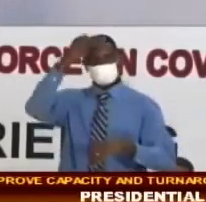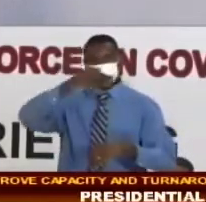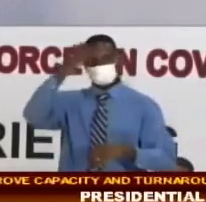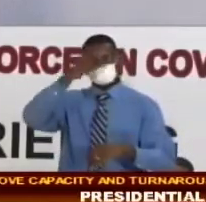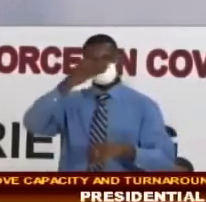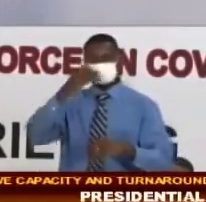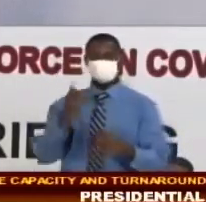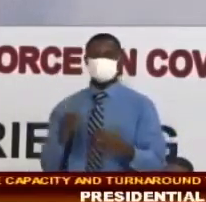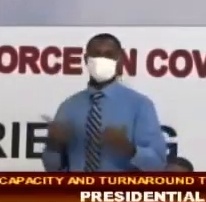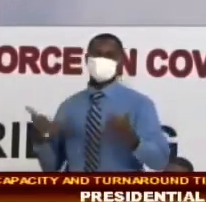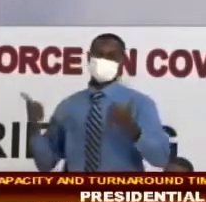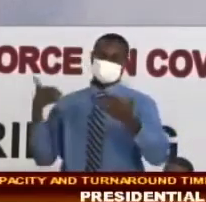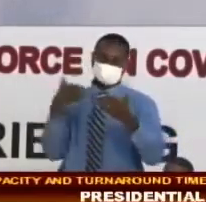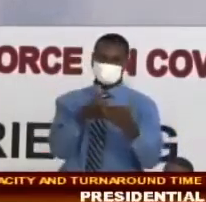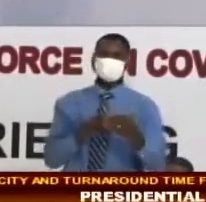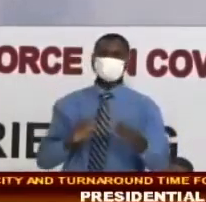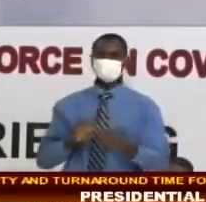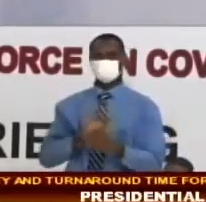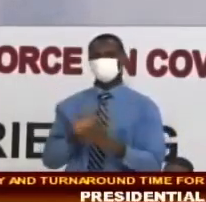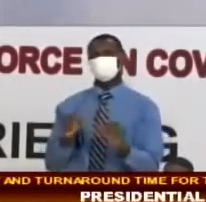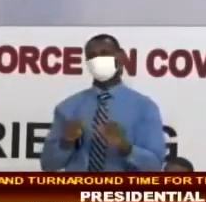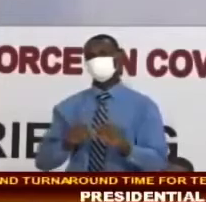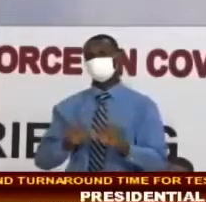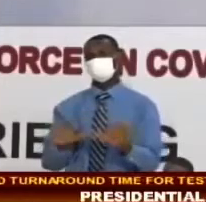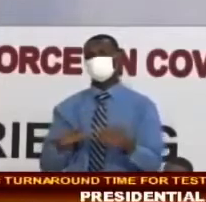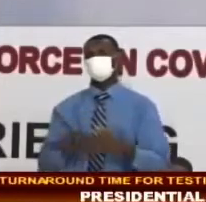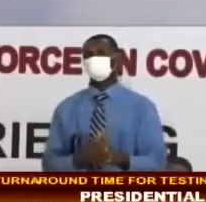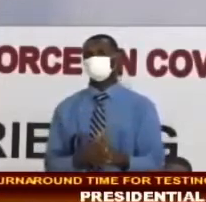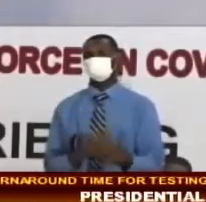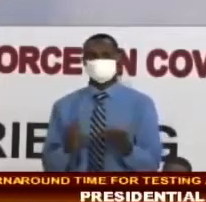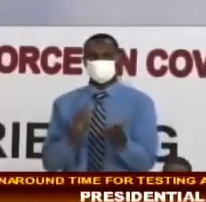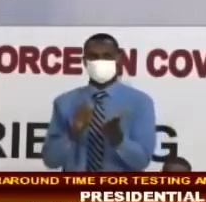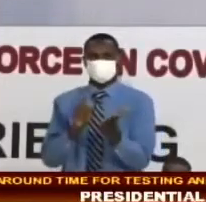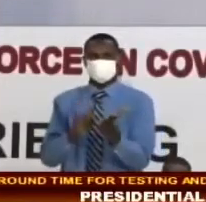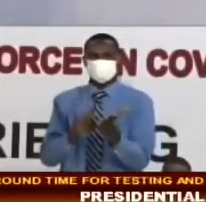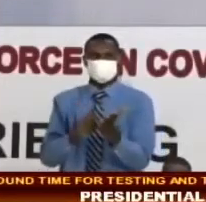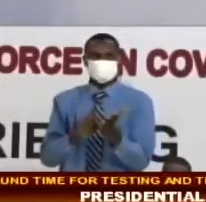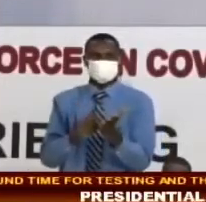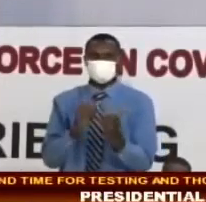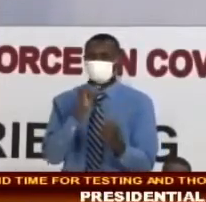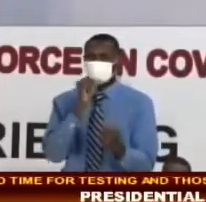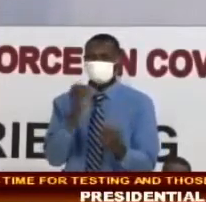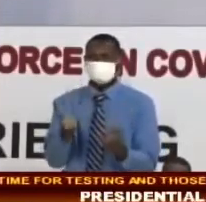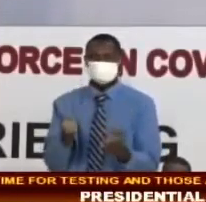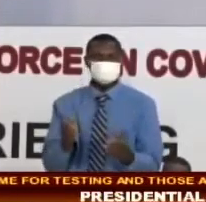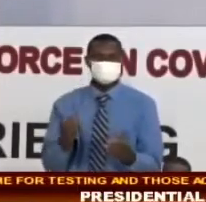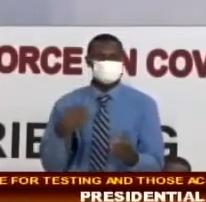But for the media, how are we going to get across to the public